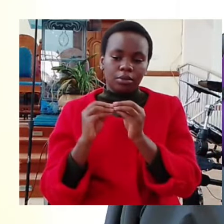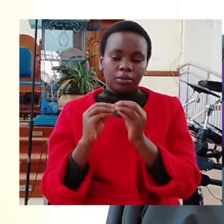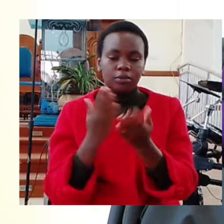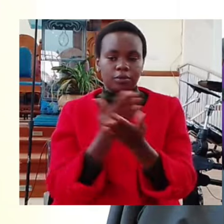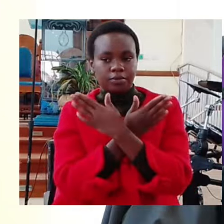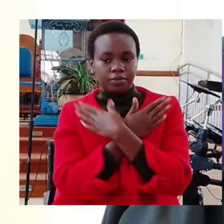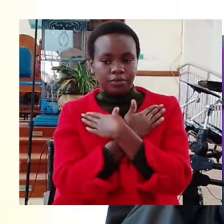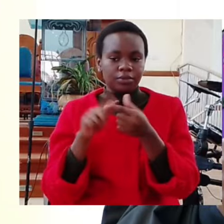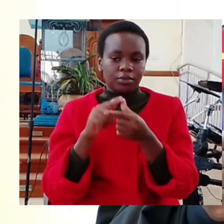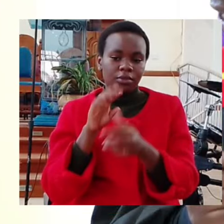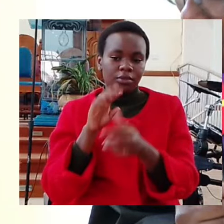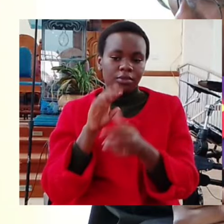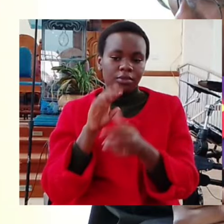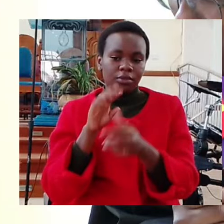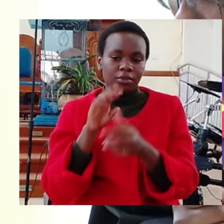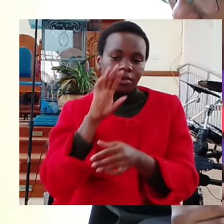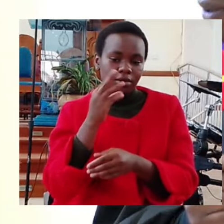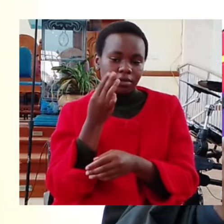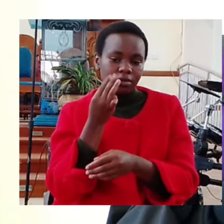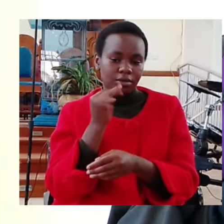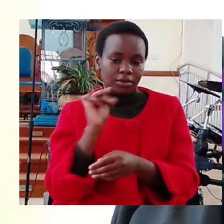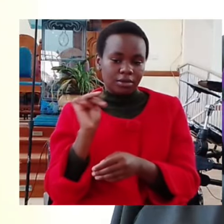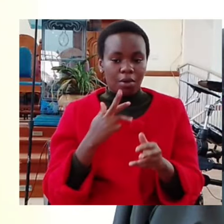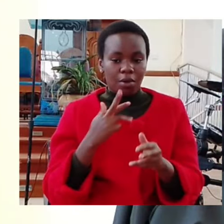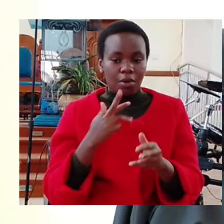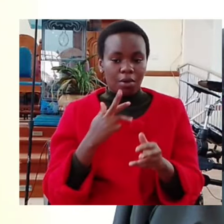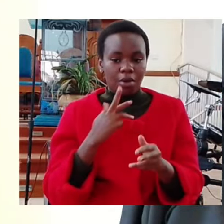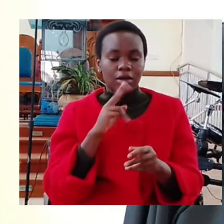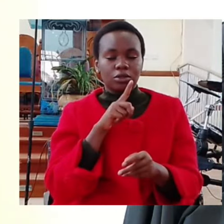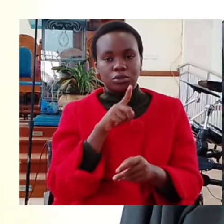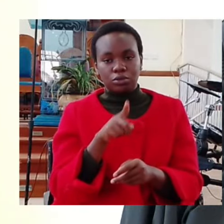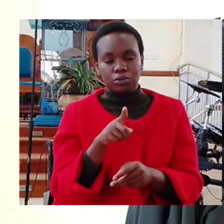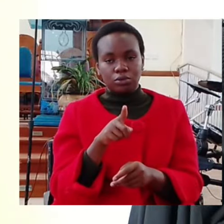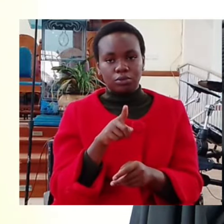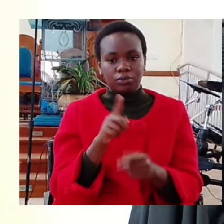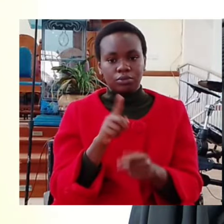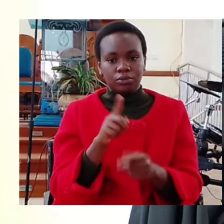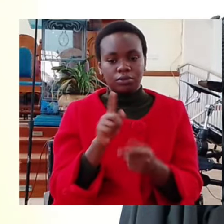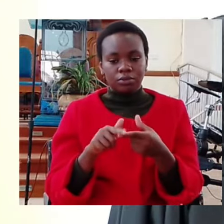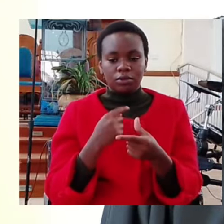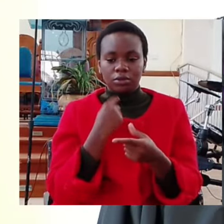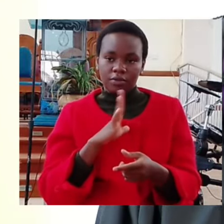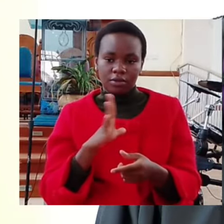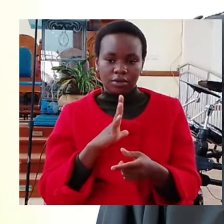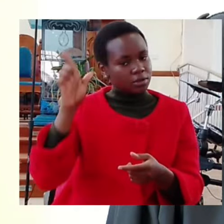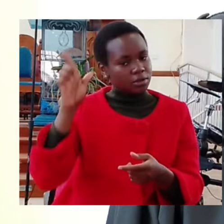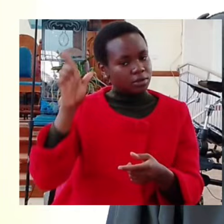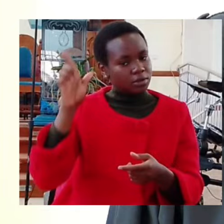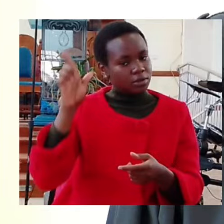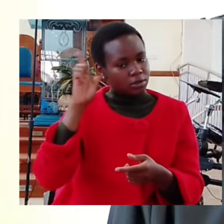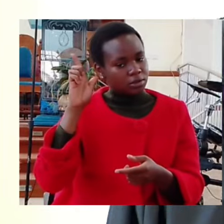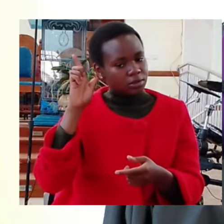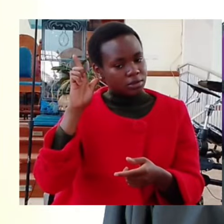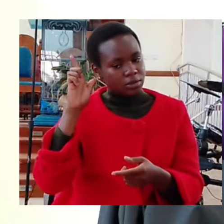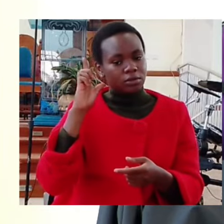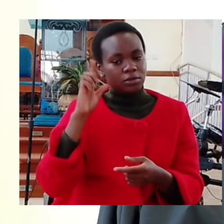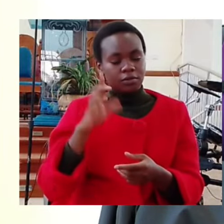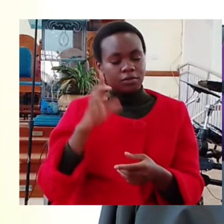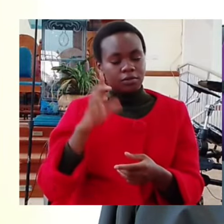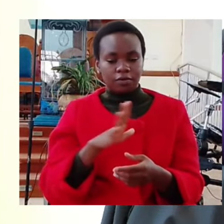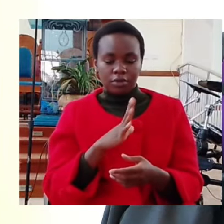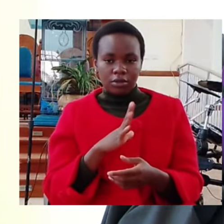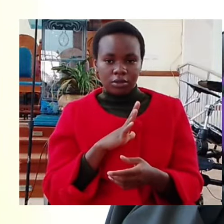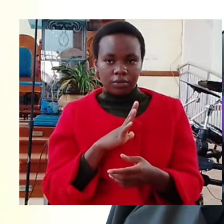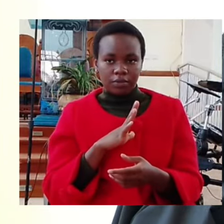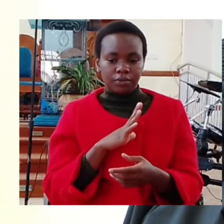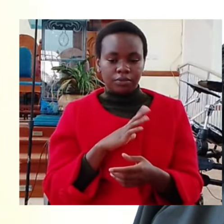them, how are you? And as they say fine, listen. Listen to the fine.